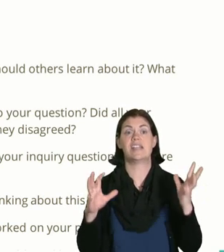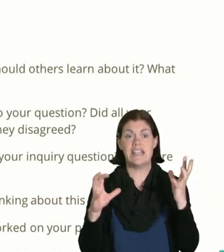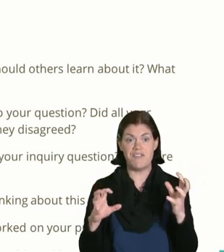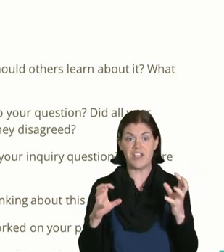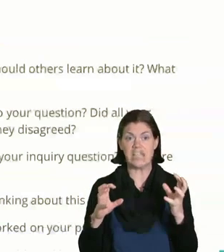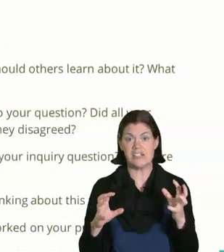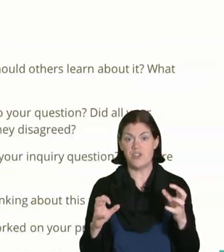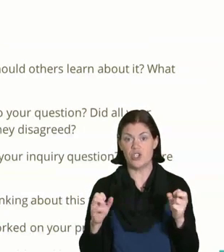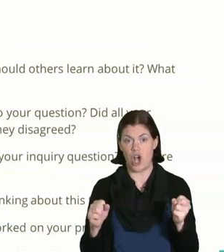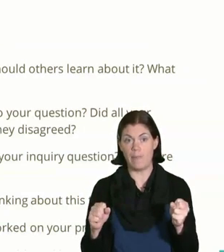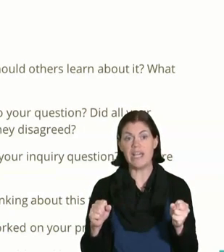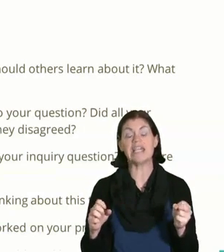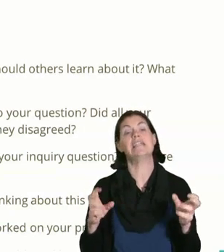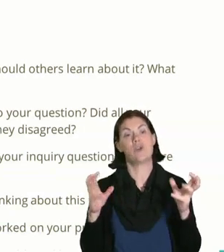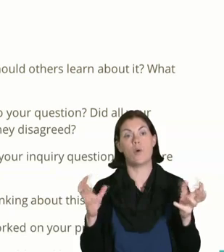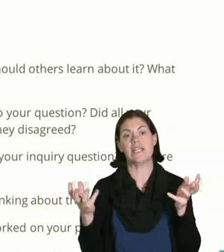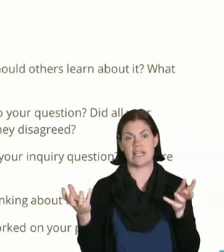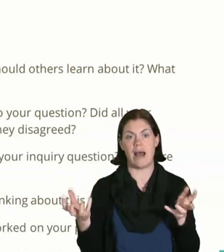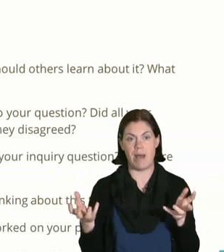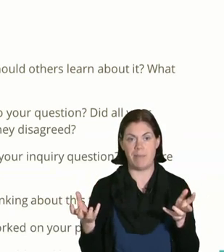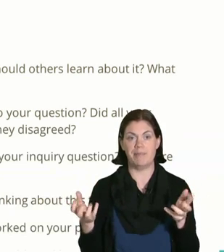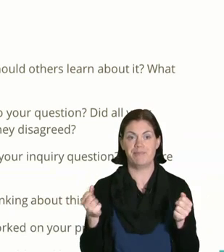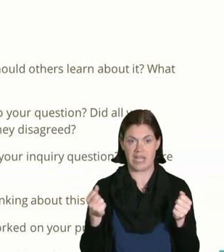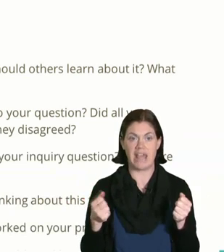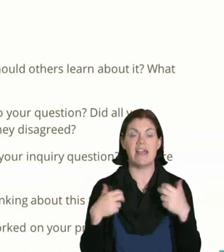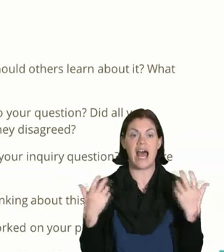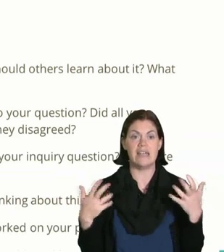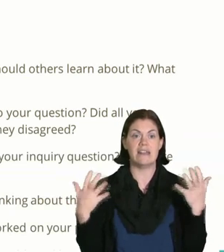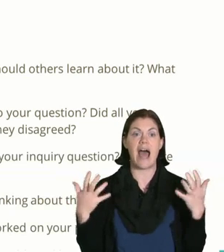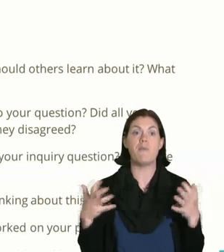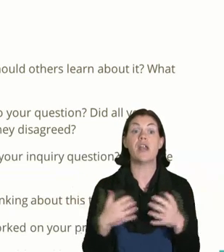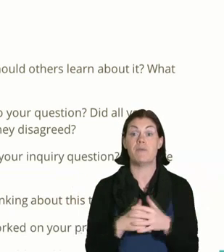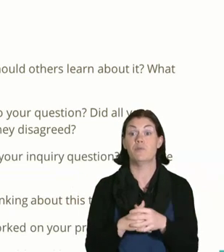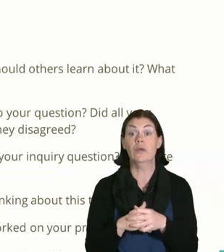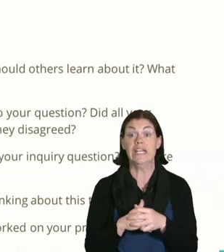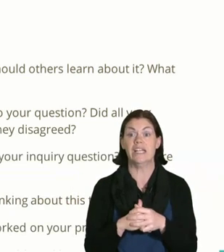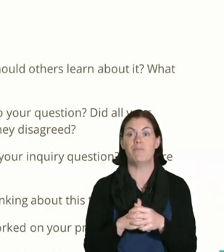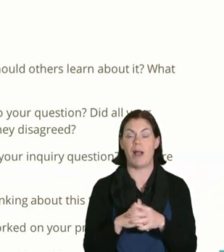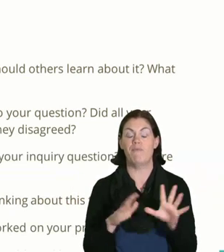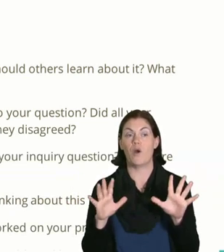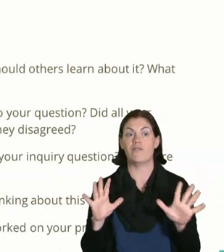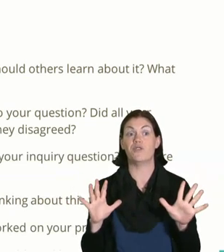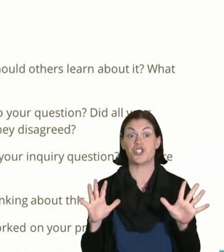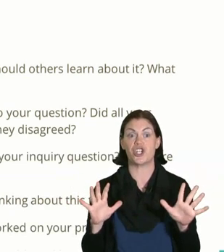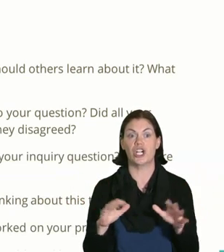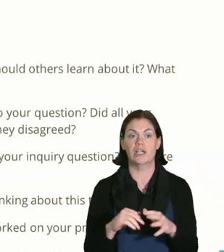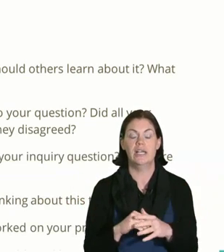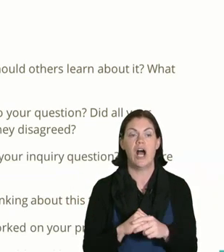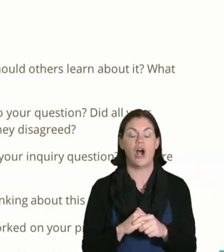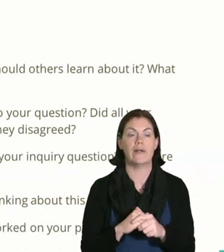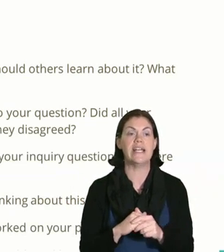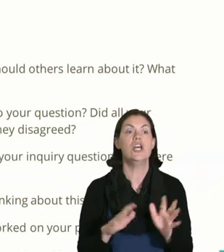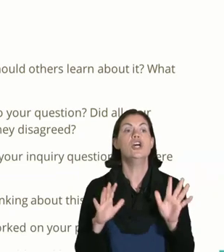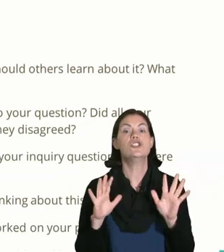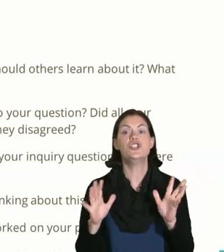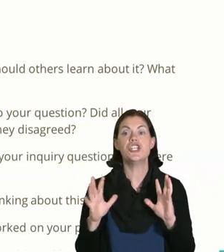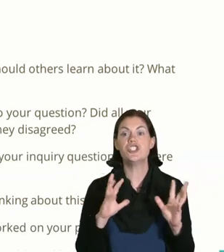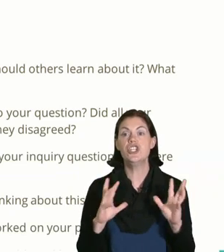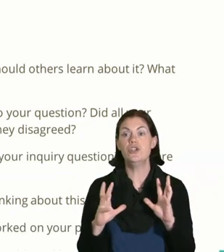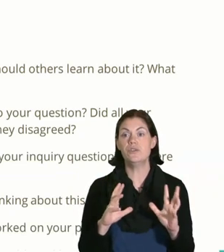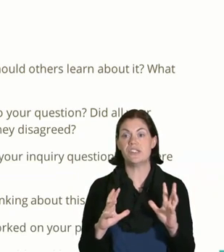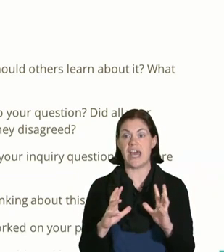the significance of your topic is going to come up. Okay, that one I would really prep for sure. All right,